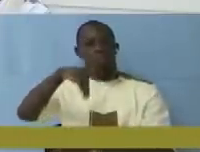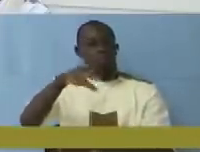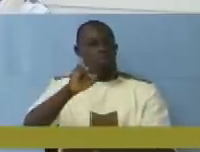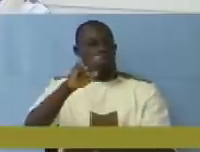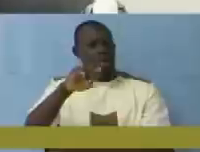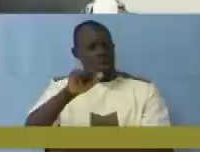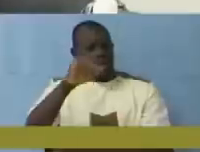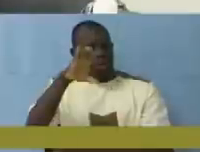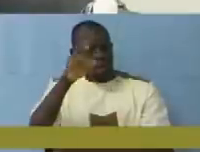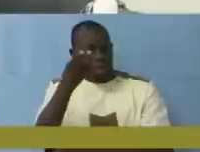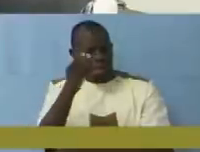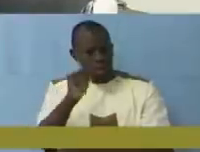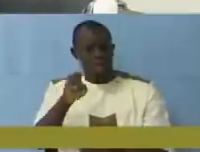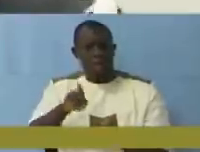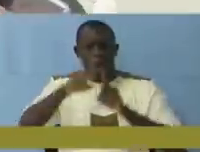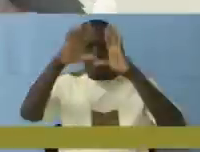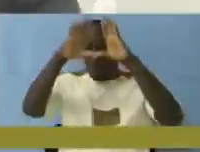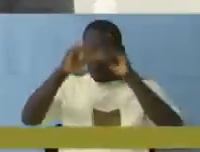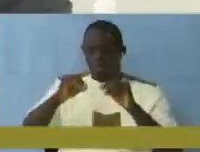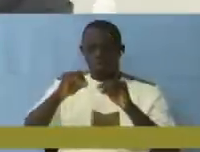to do.